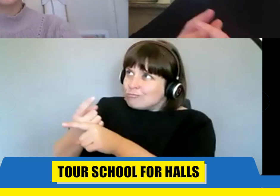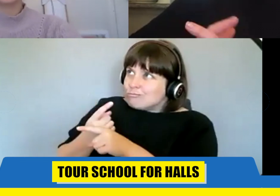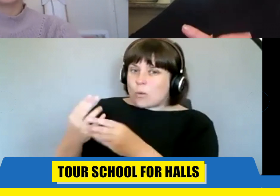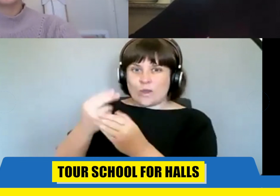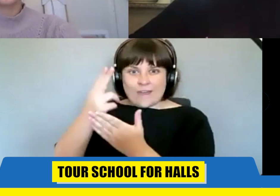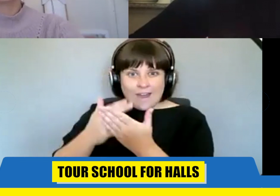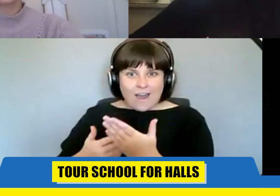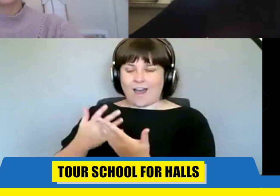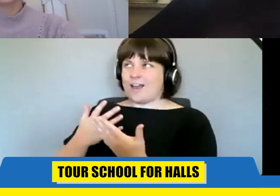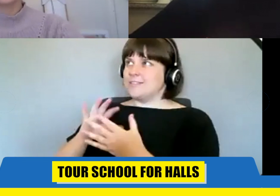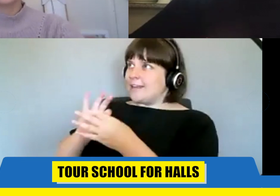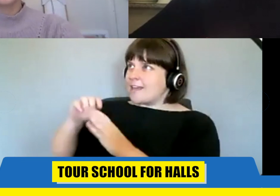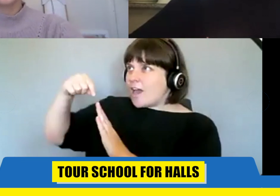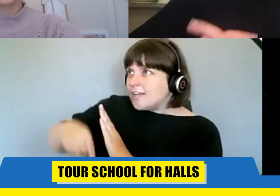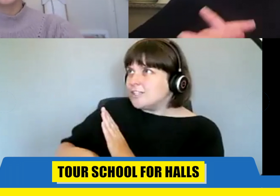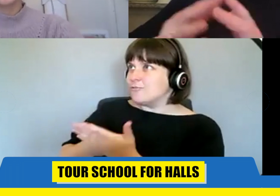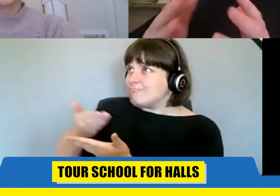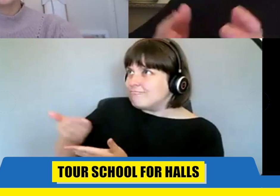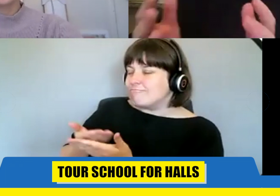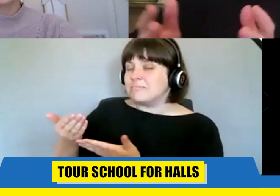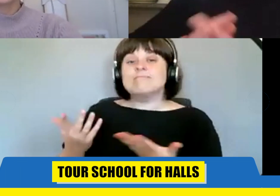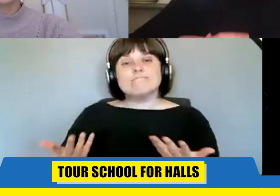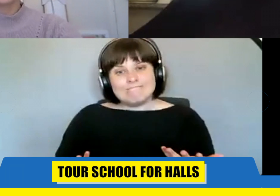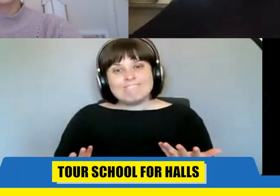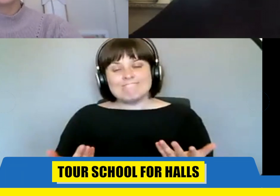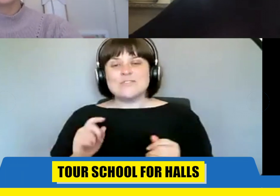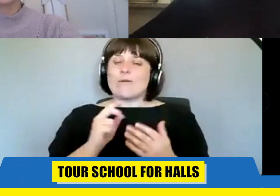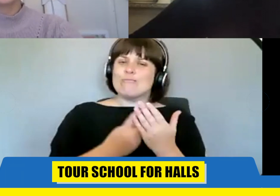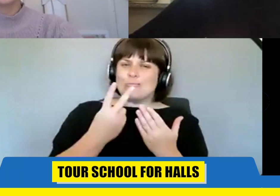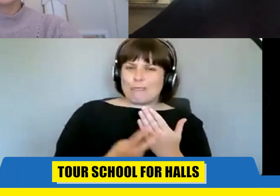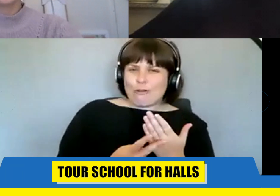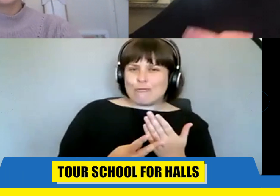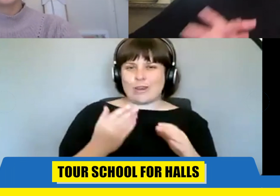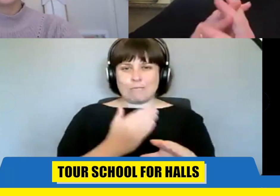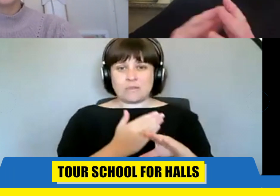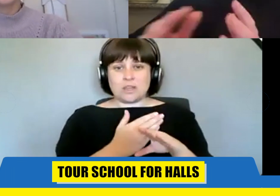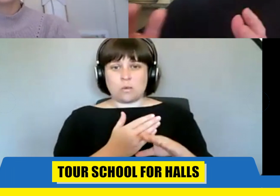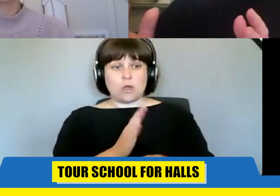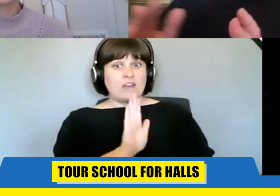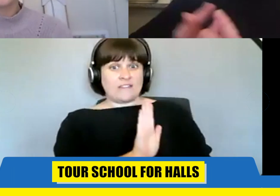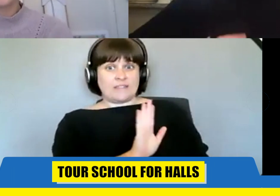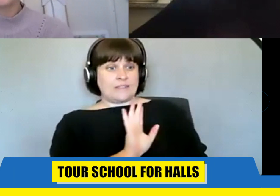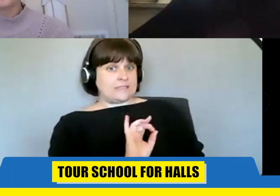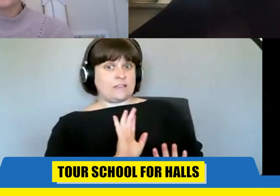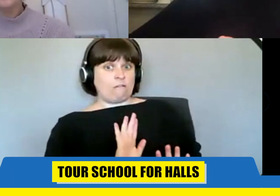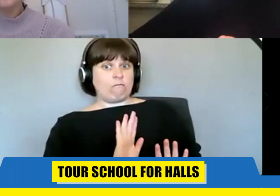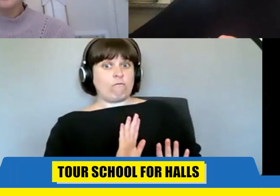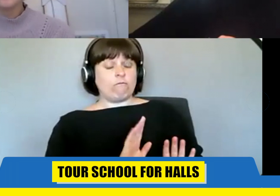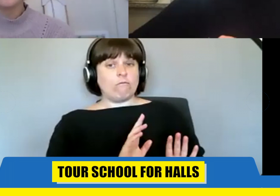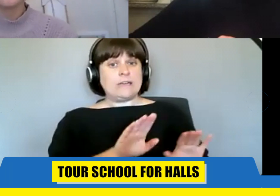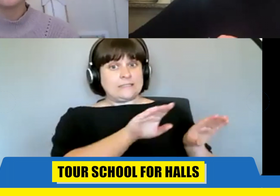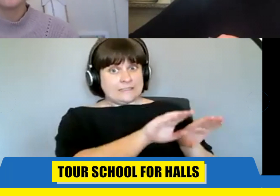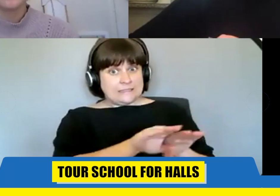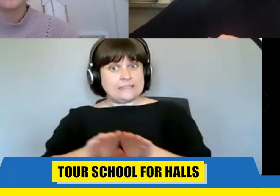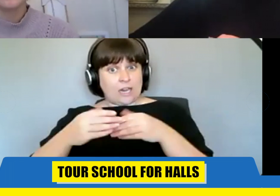engage at a deeper level. So all, programming the work on its own consistently over the long term